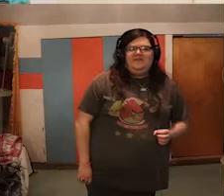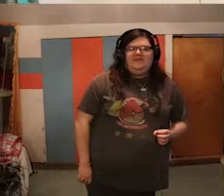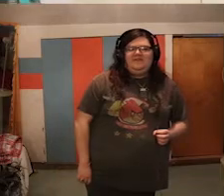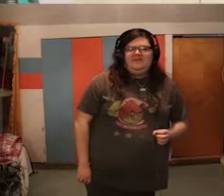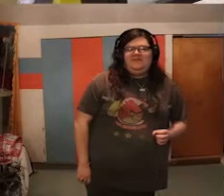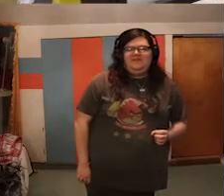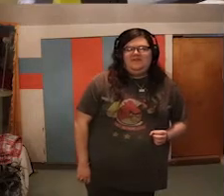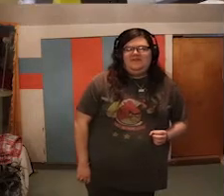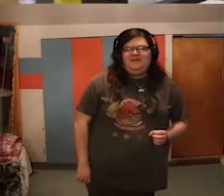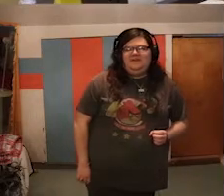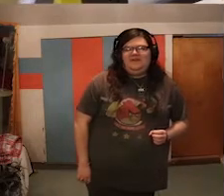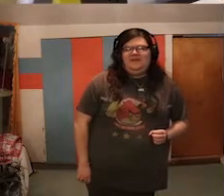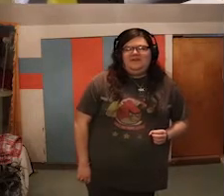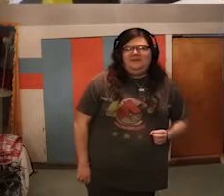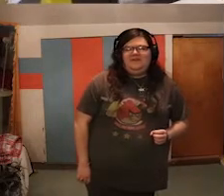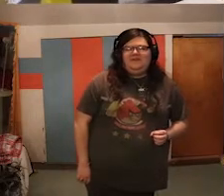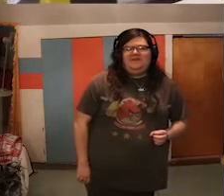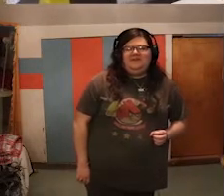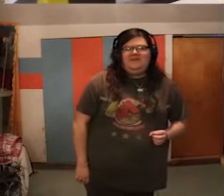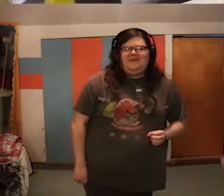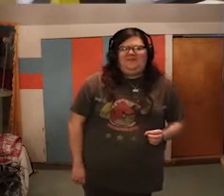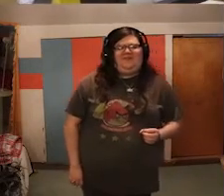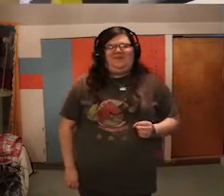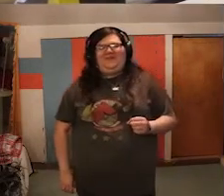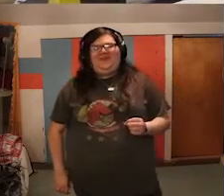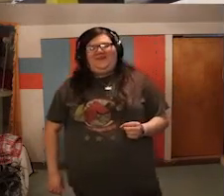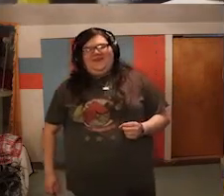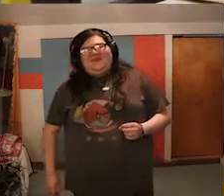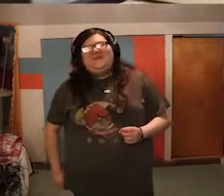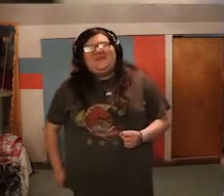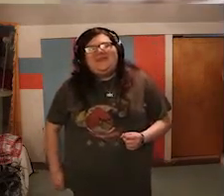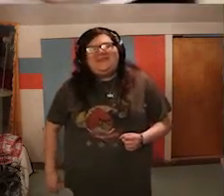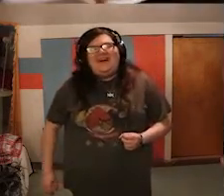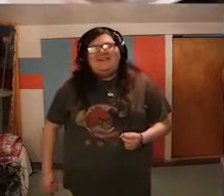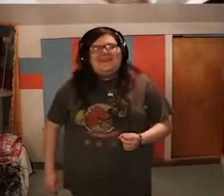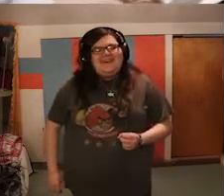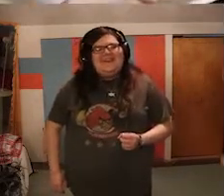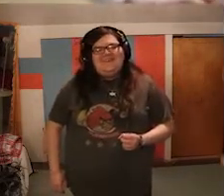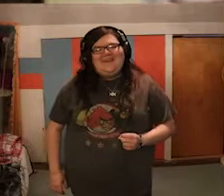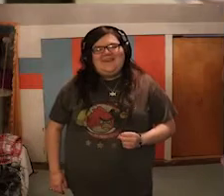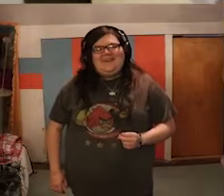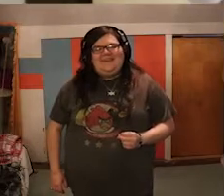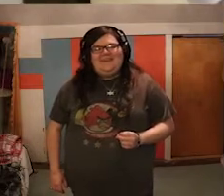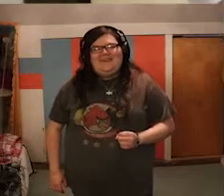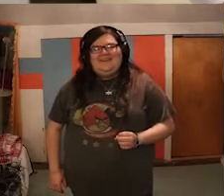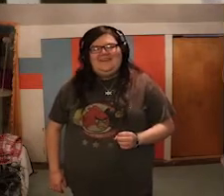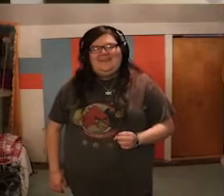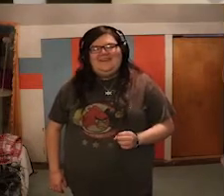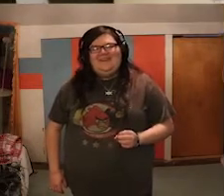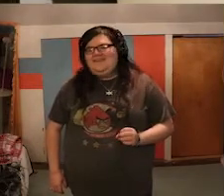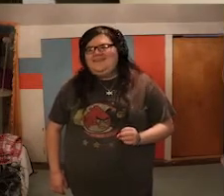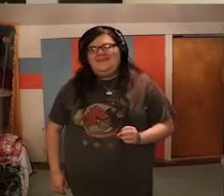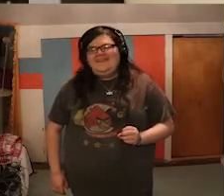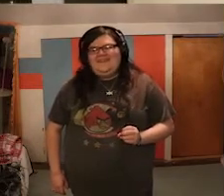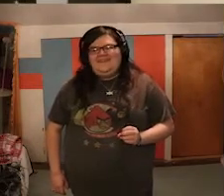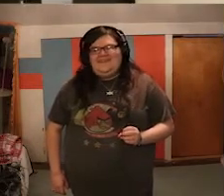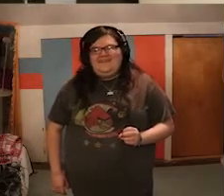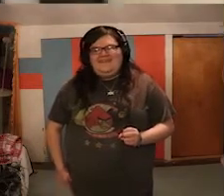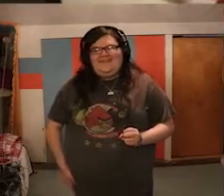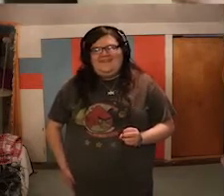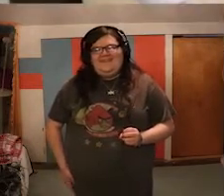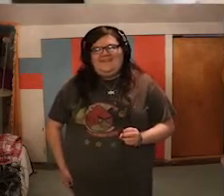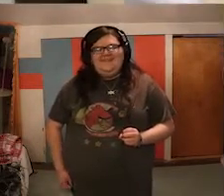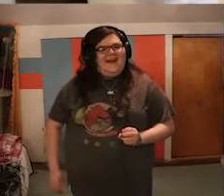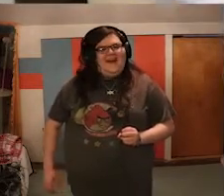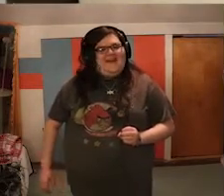so I can do that. Are we done? Is that my day over? No. Like your day over? Yeah. Are you kidding me? No, not my assistant. It's 5